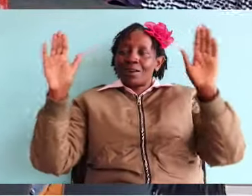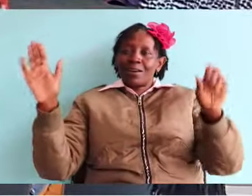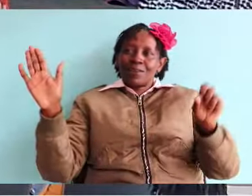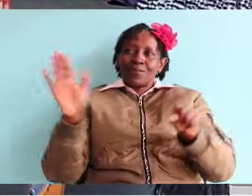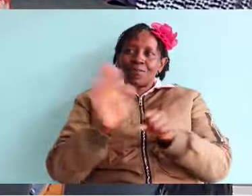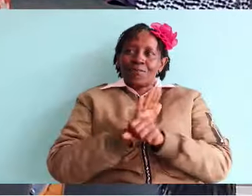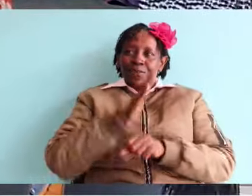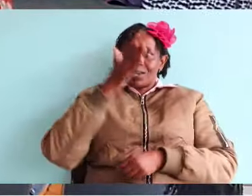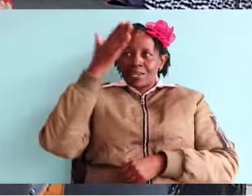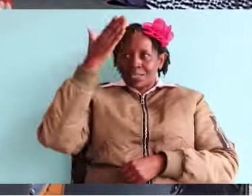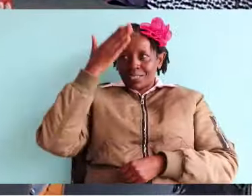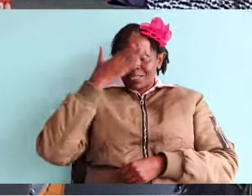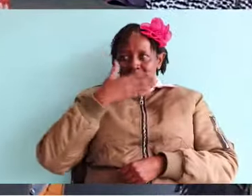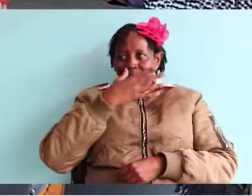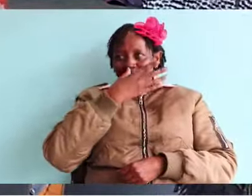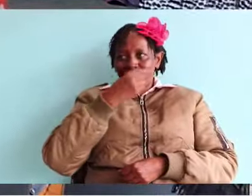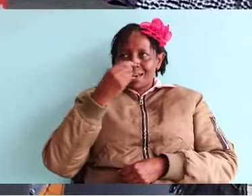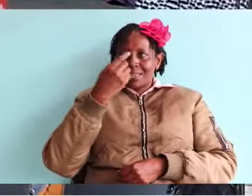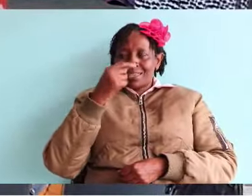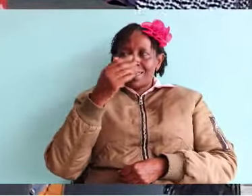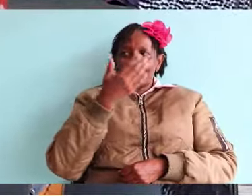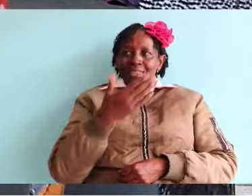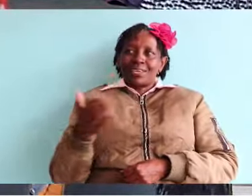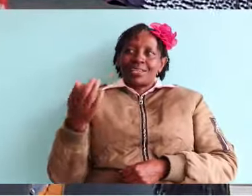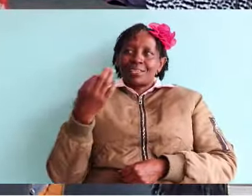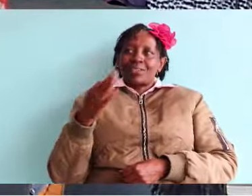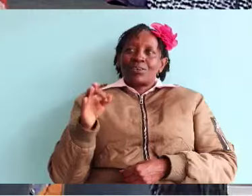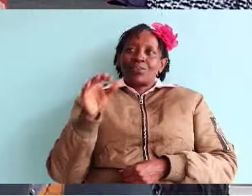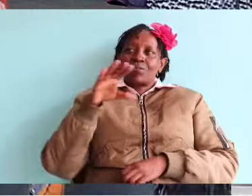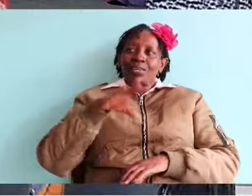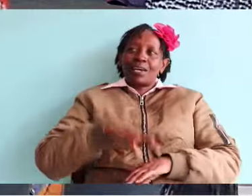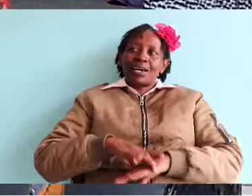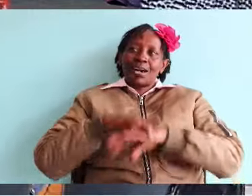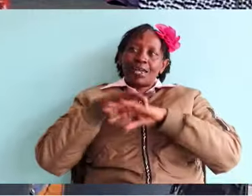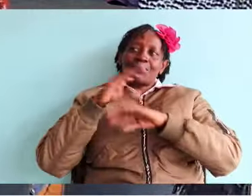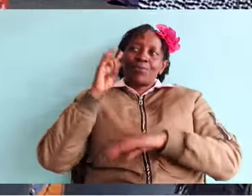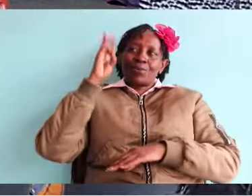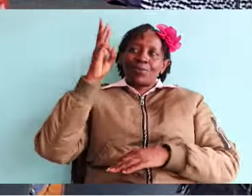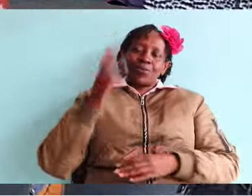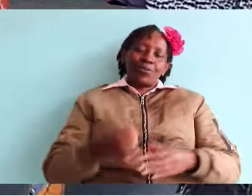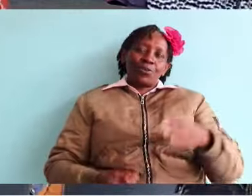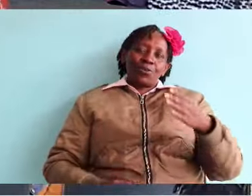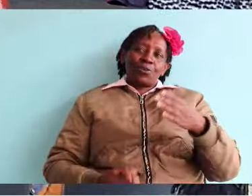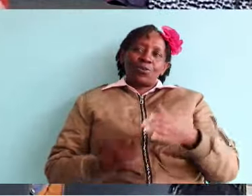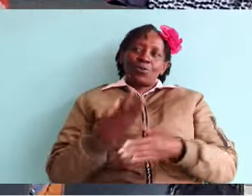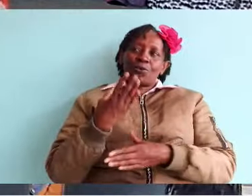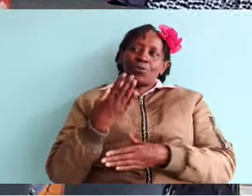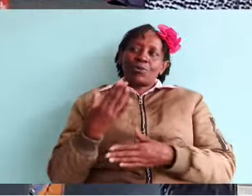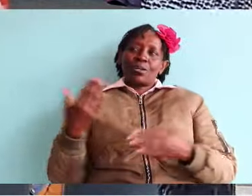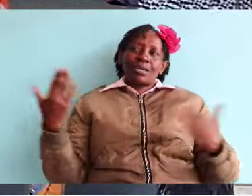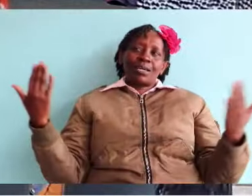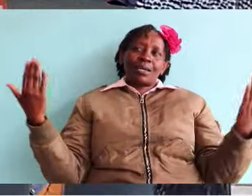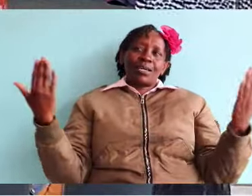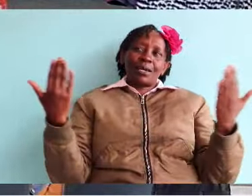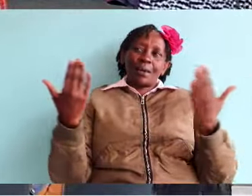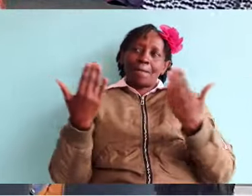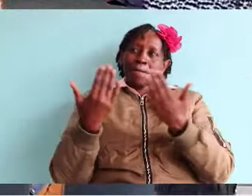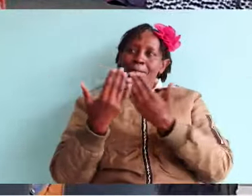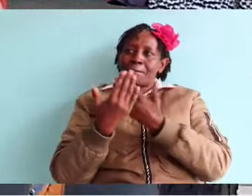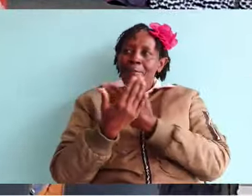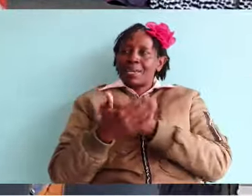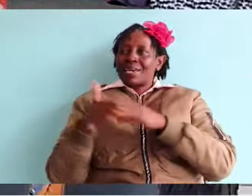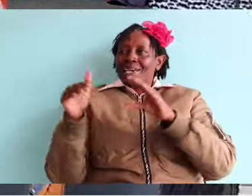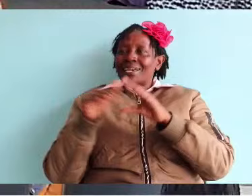face, and the things of earth will grow strangely dim in